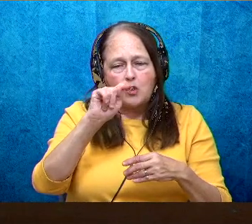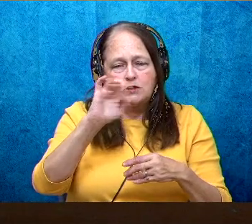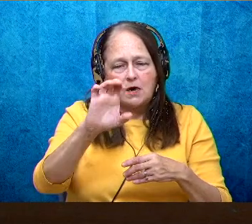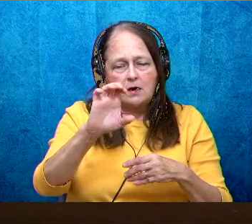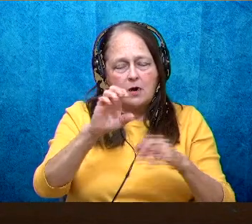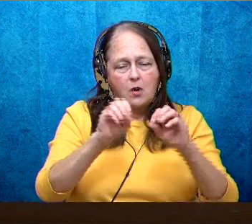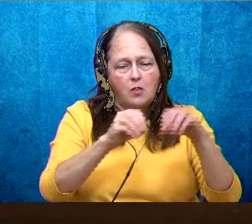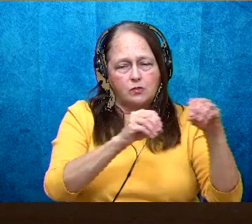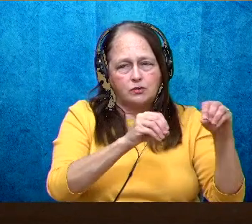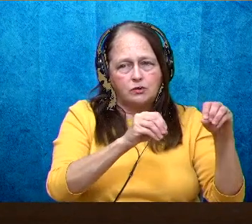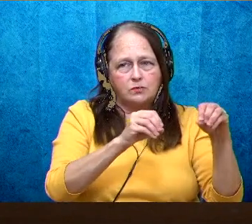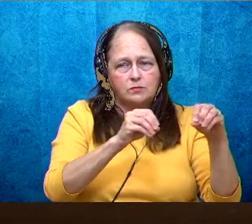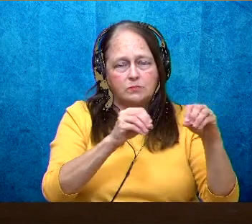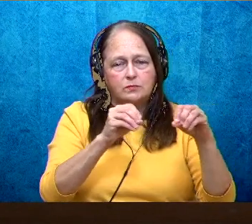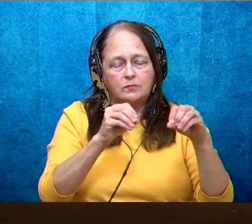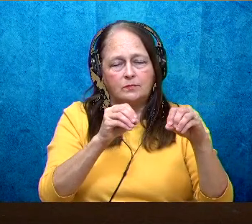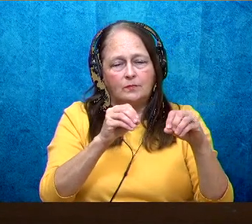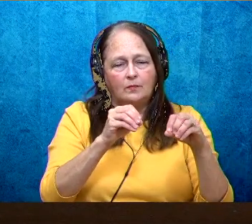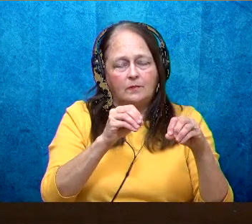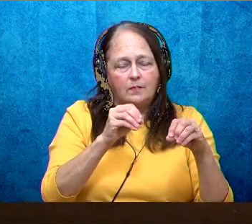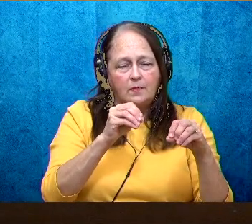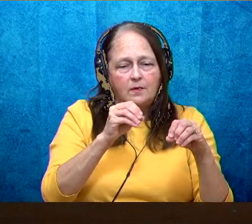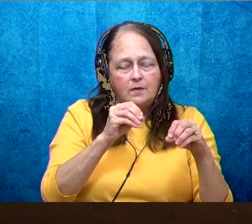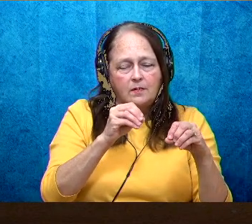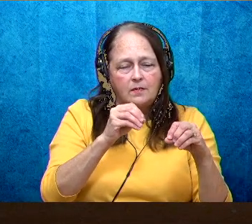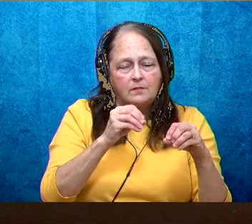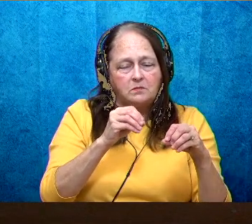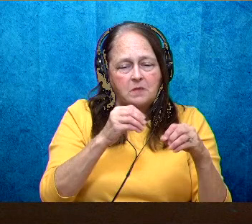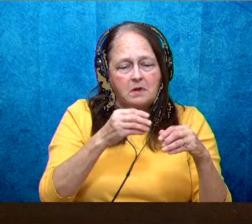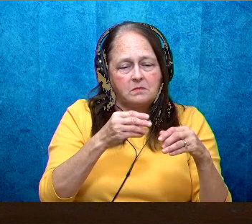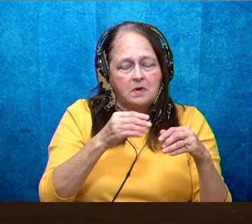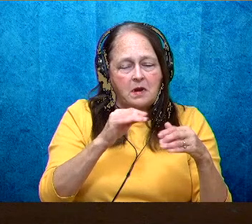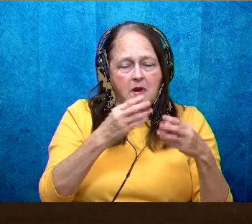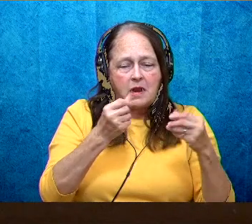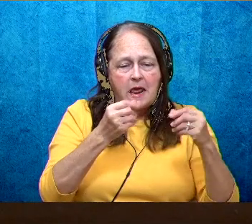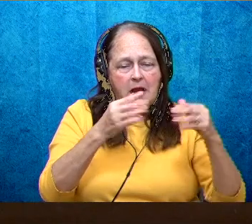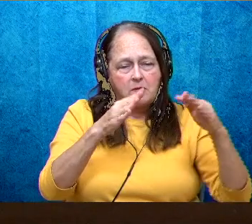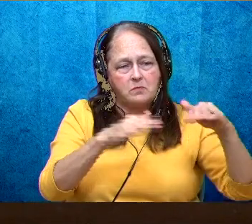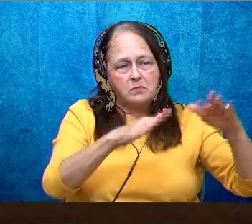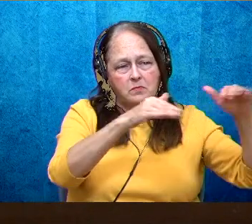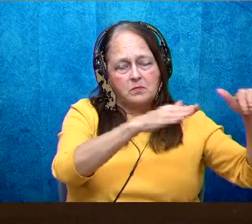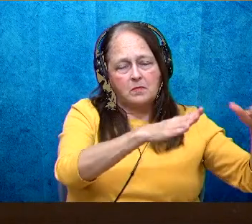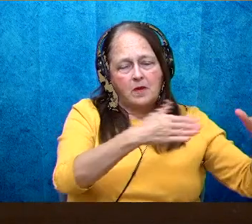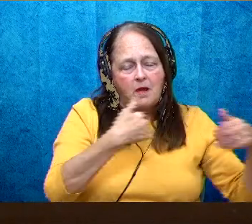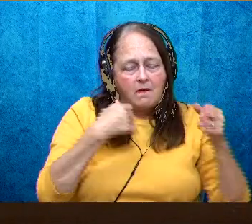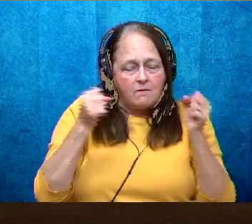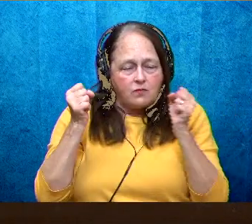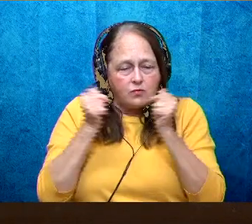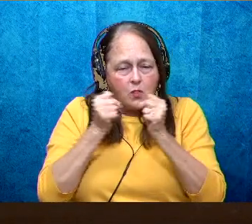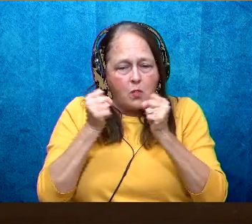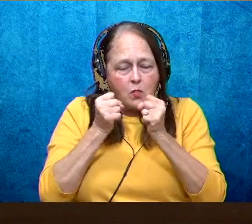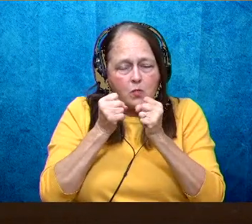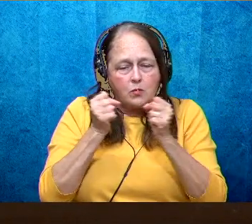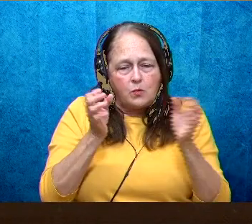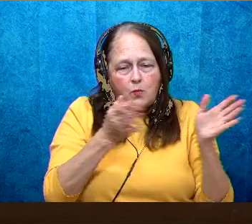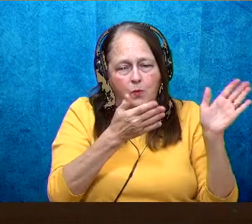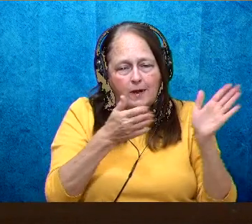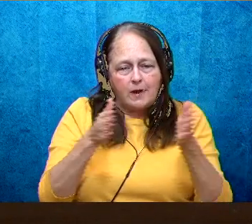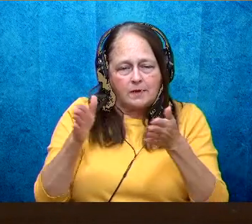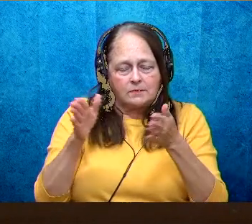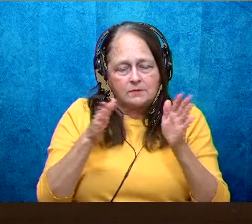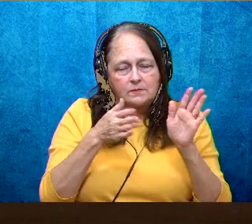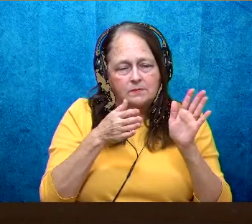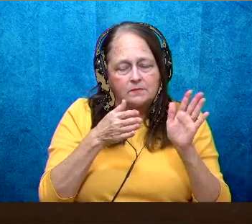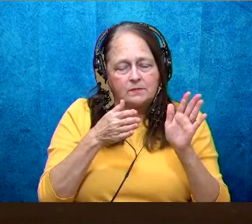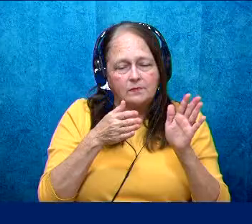natural border of high land, so it gets those cold Arctic winds. On the east,